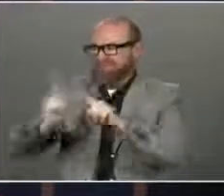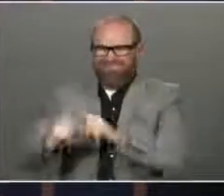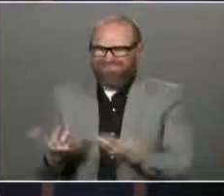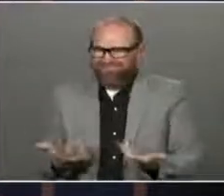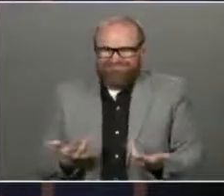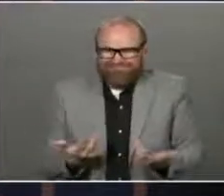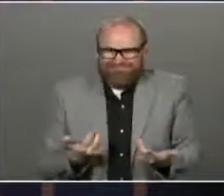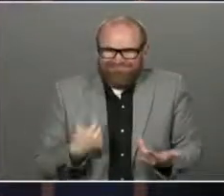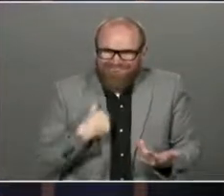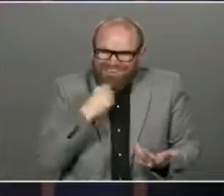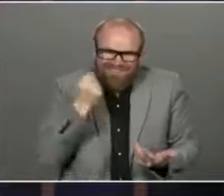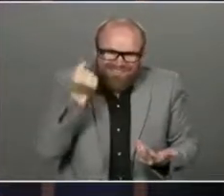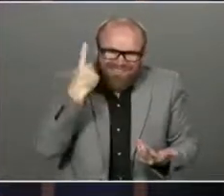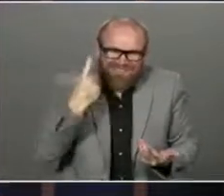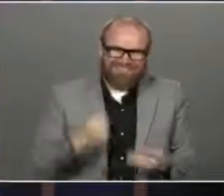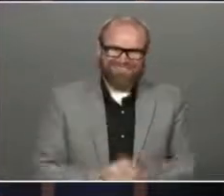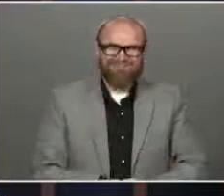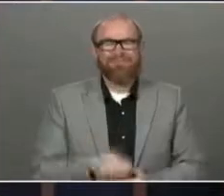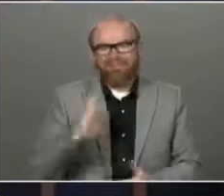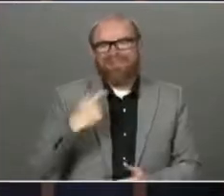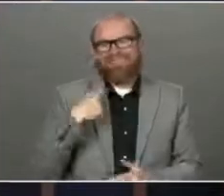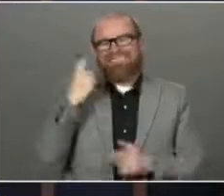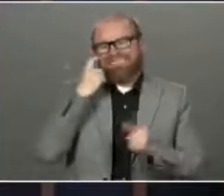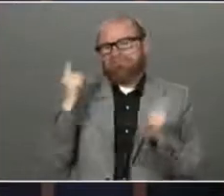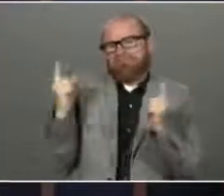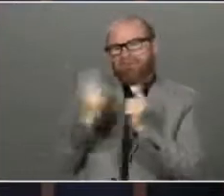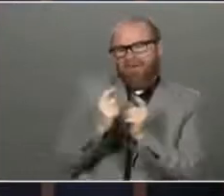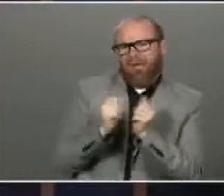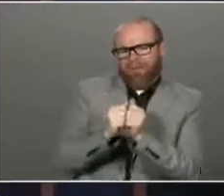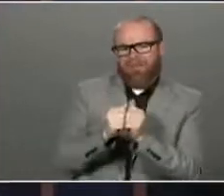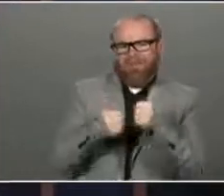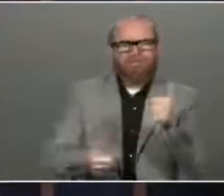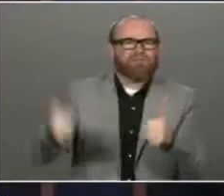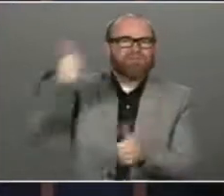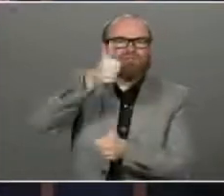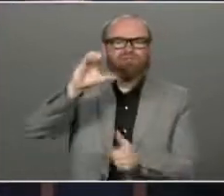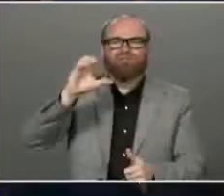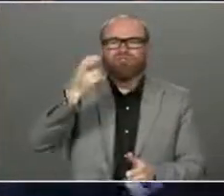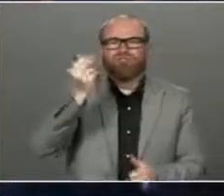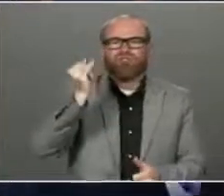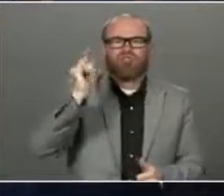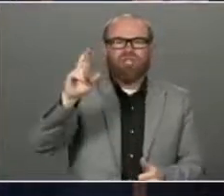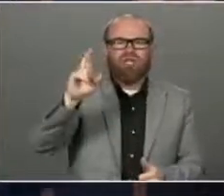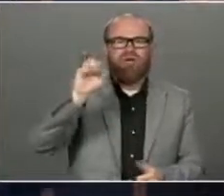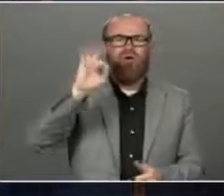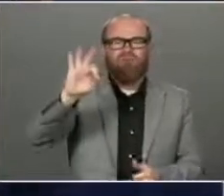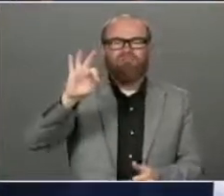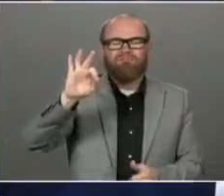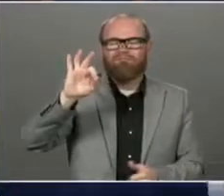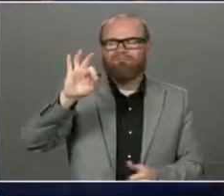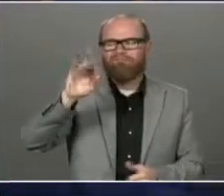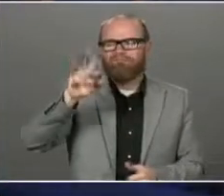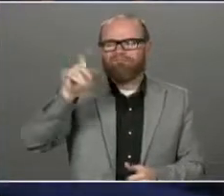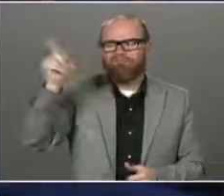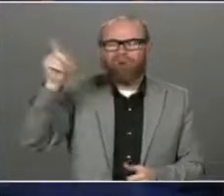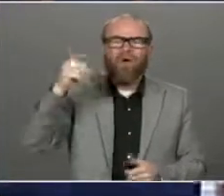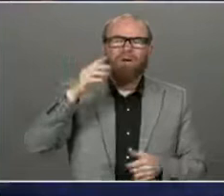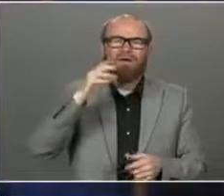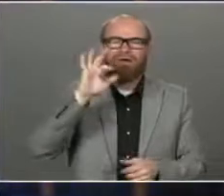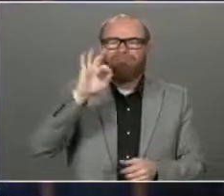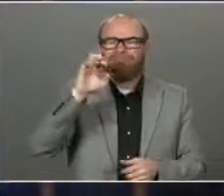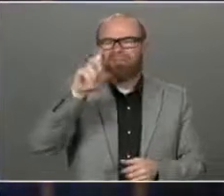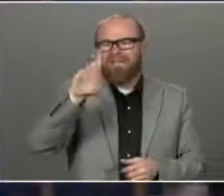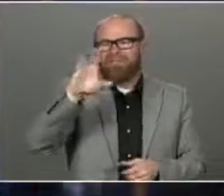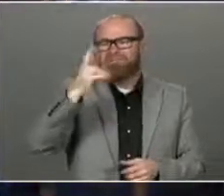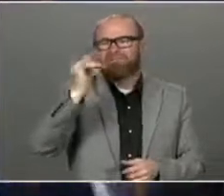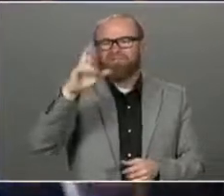with the chair of the Fed chair in San Francisco